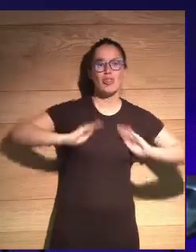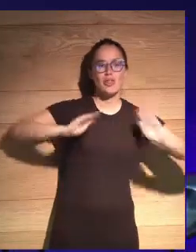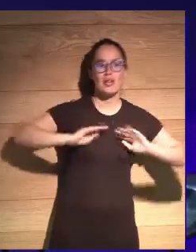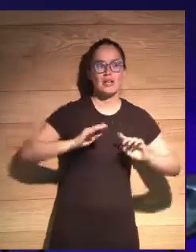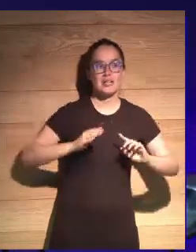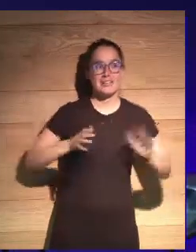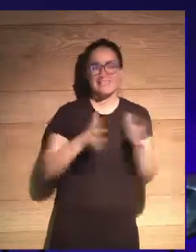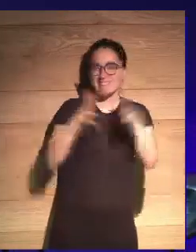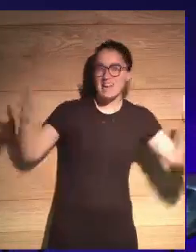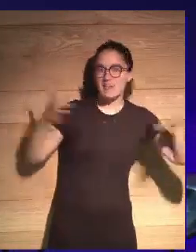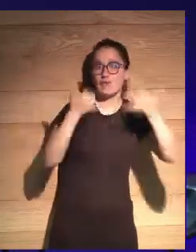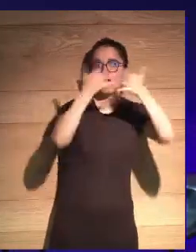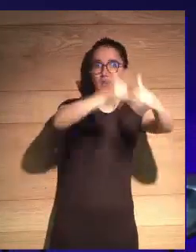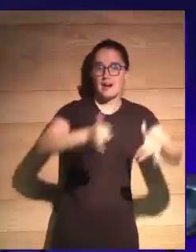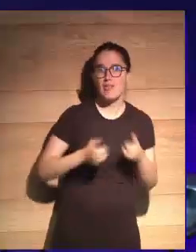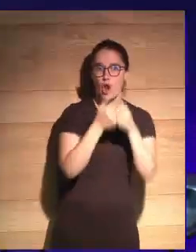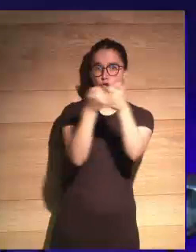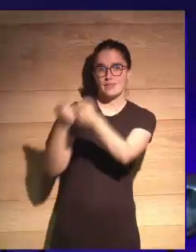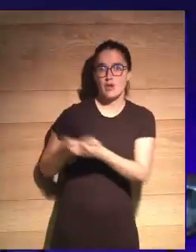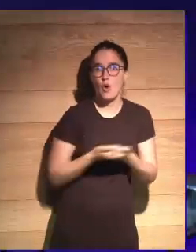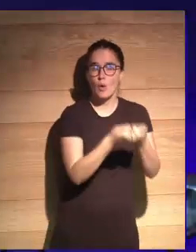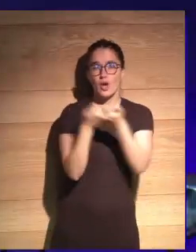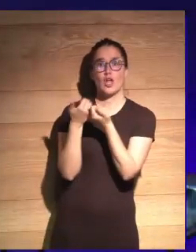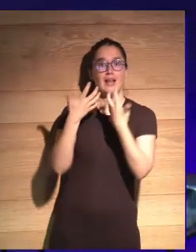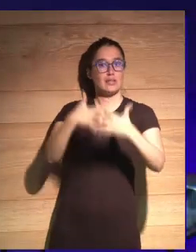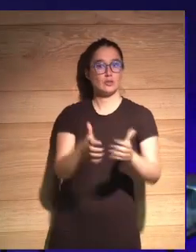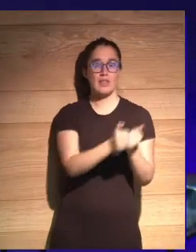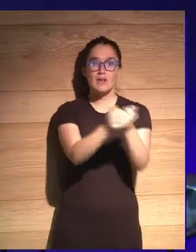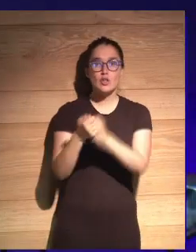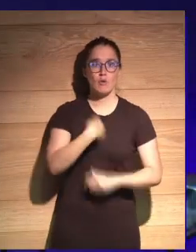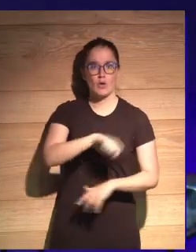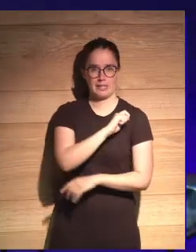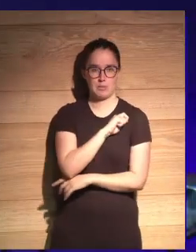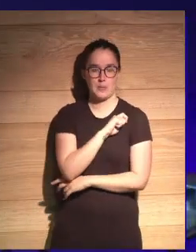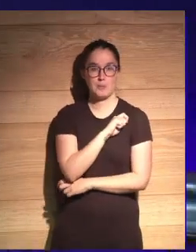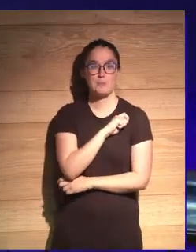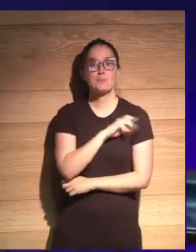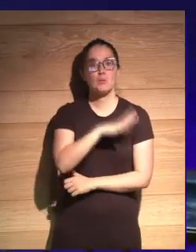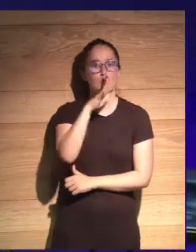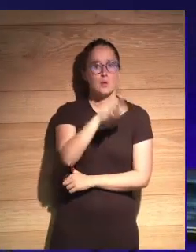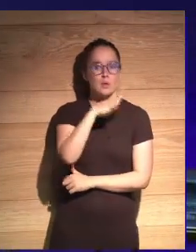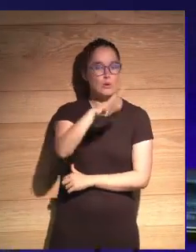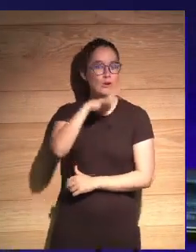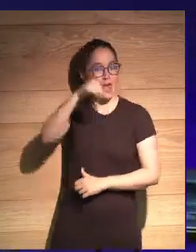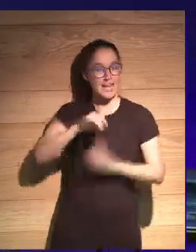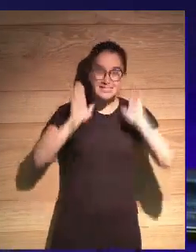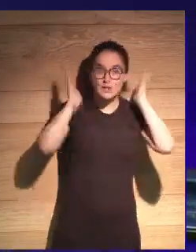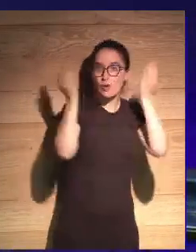in the halls of IFEMA, we will have a very large gaming trade fair.